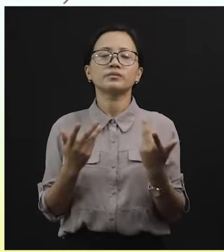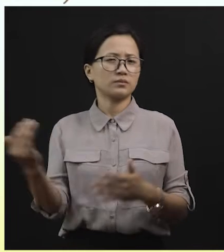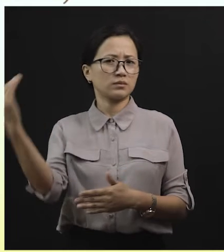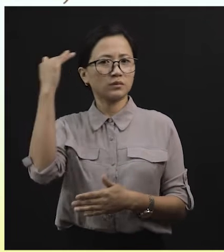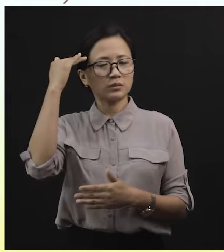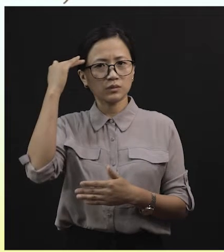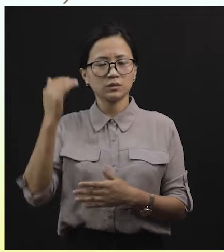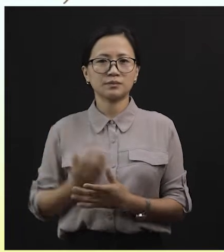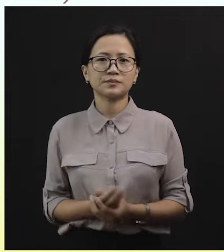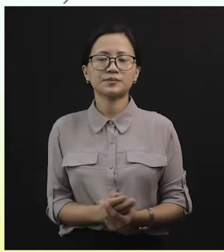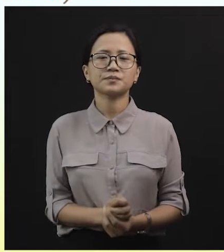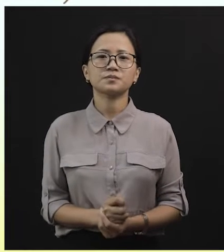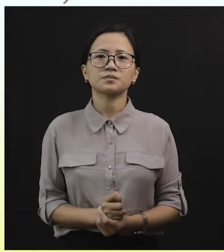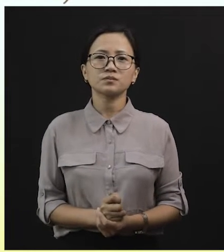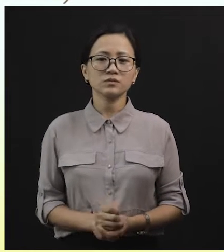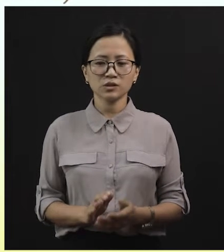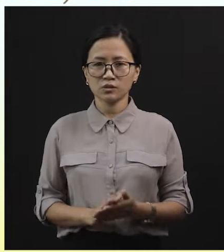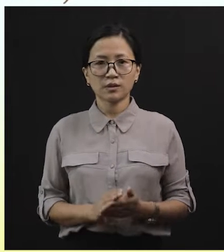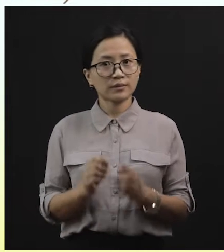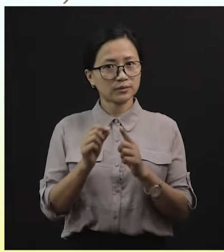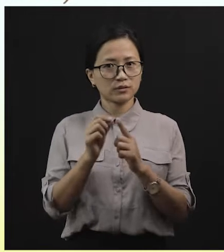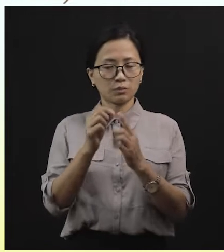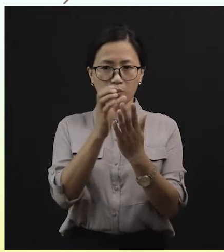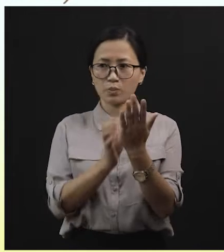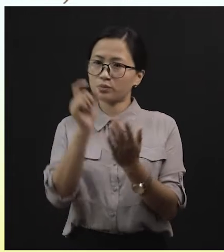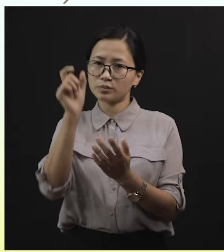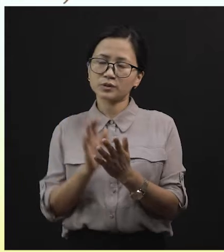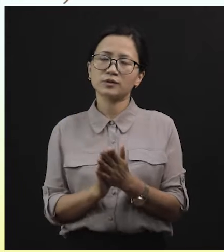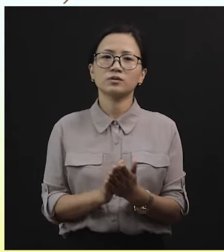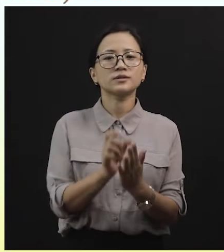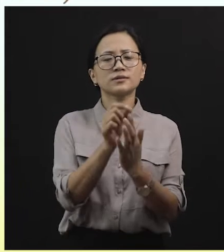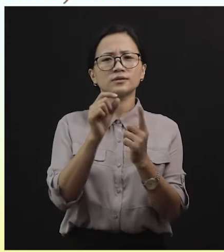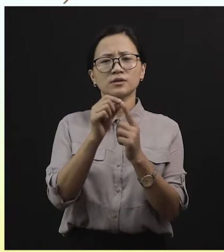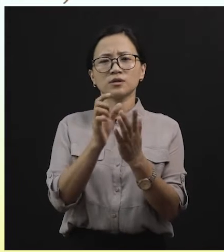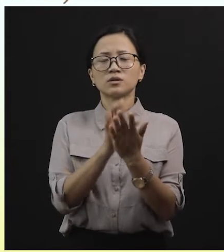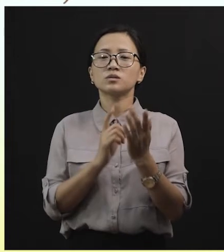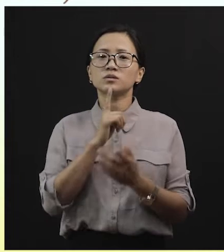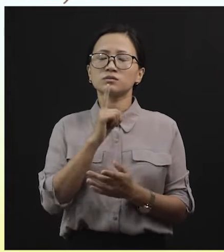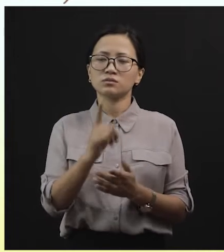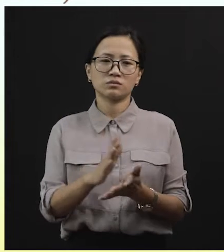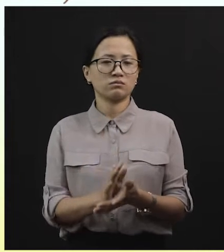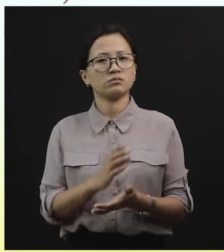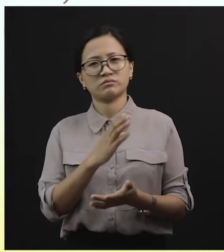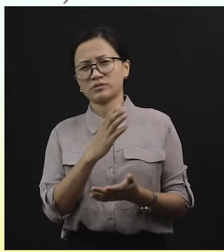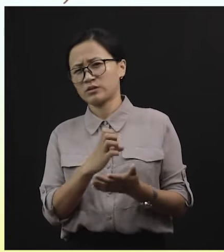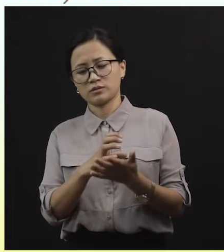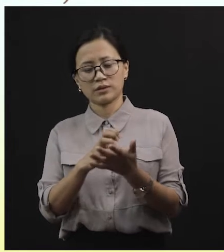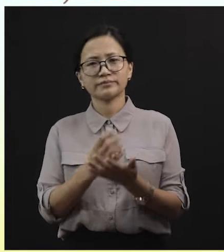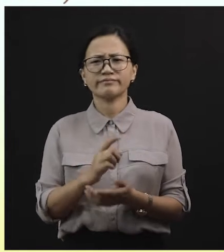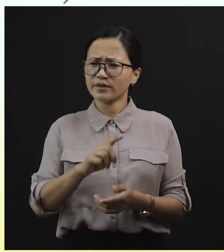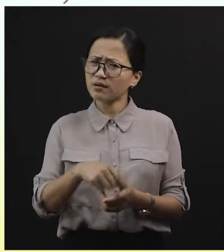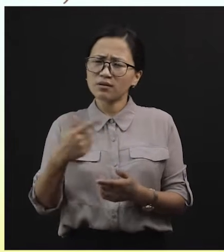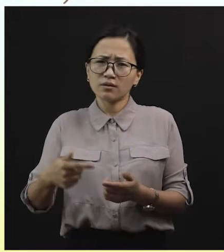that do not hurt any living things, right? The poem has told us not to hurt any living things.